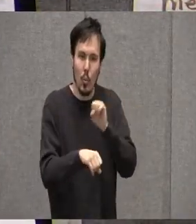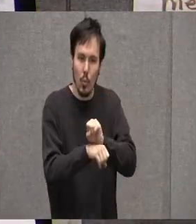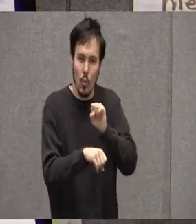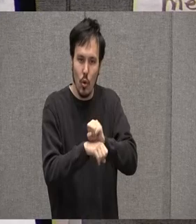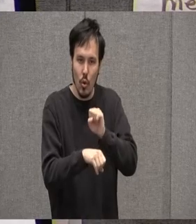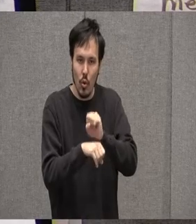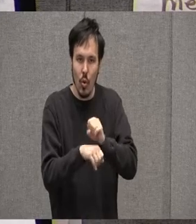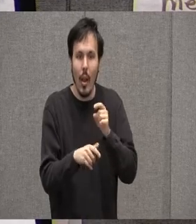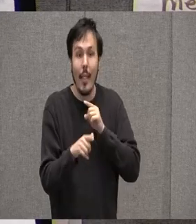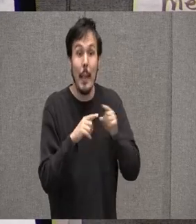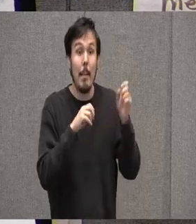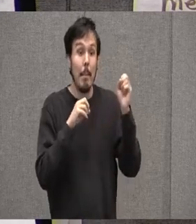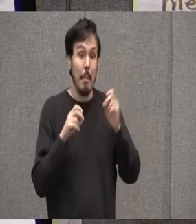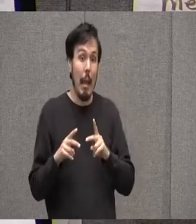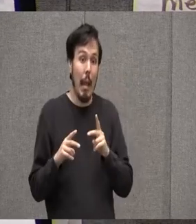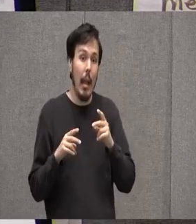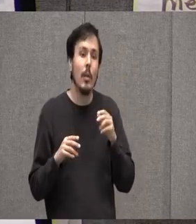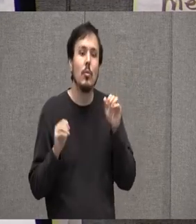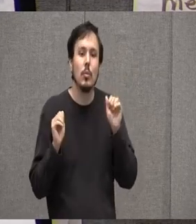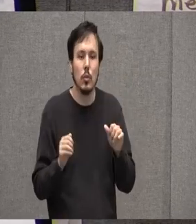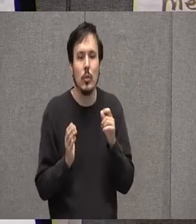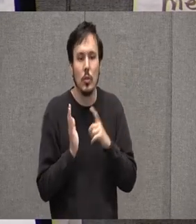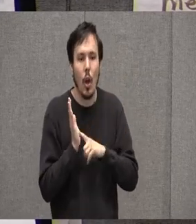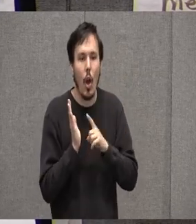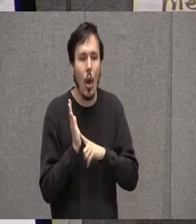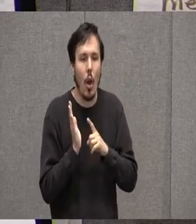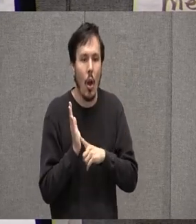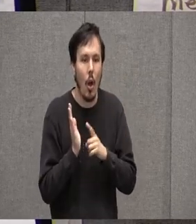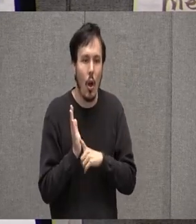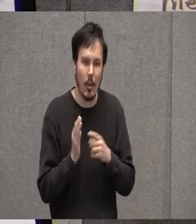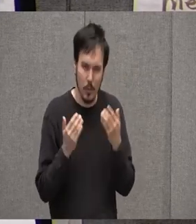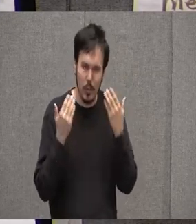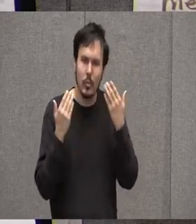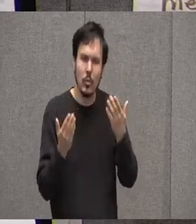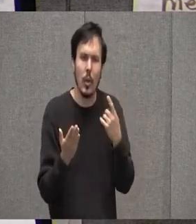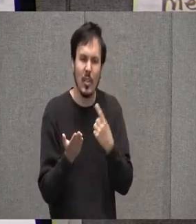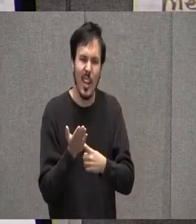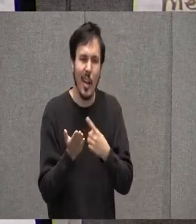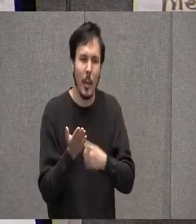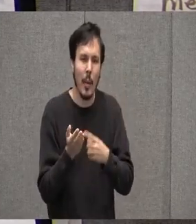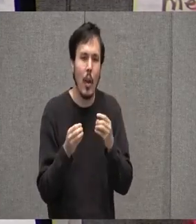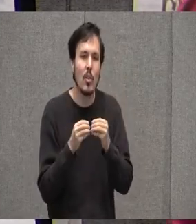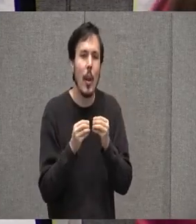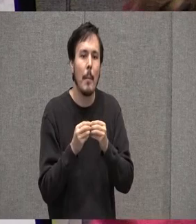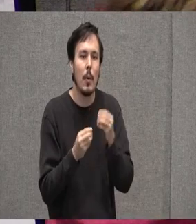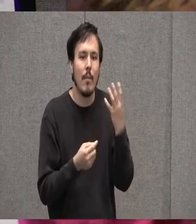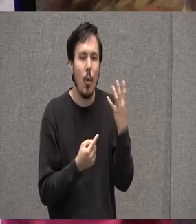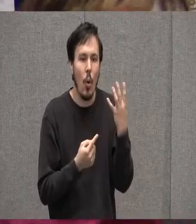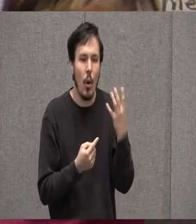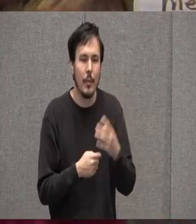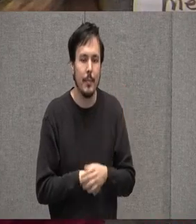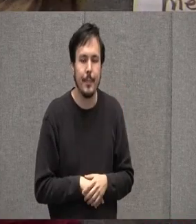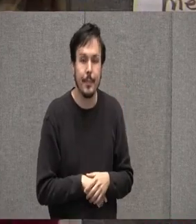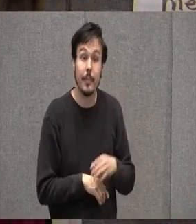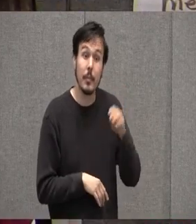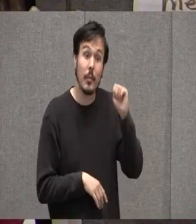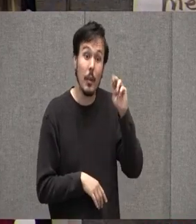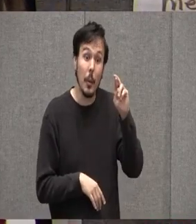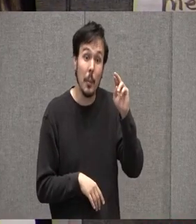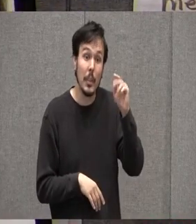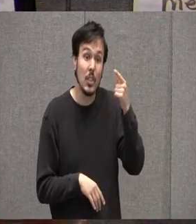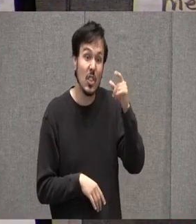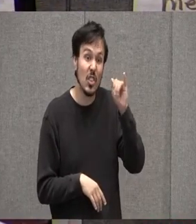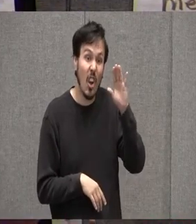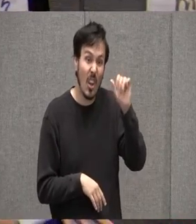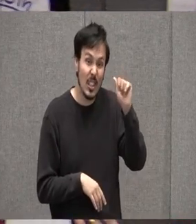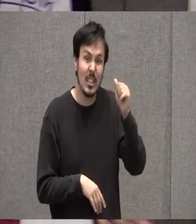and then come back and we would talk about it. So let us talk about number 4. So Mr. Garcia has